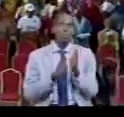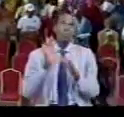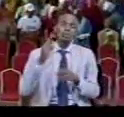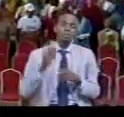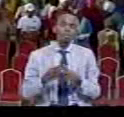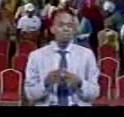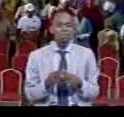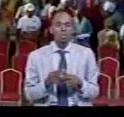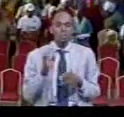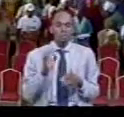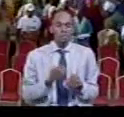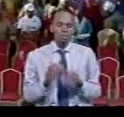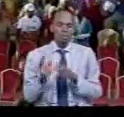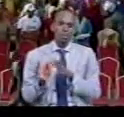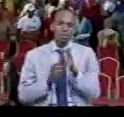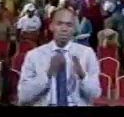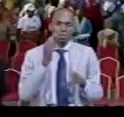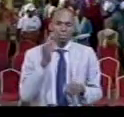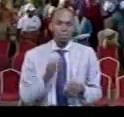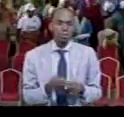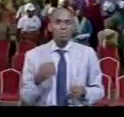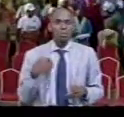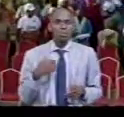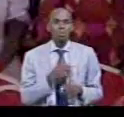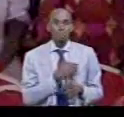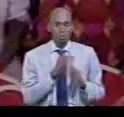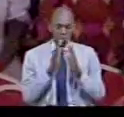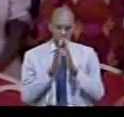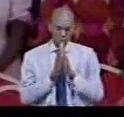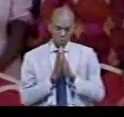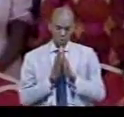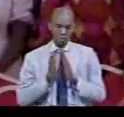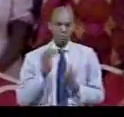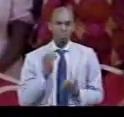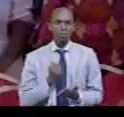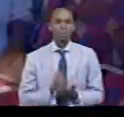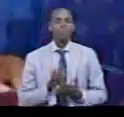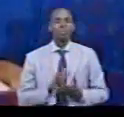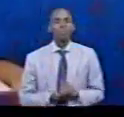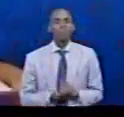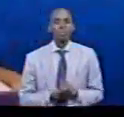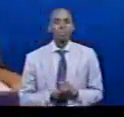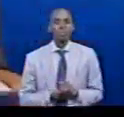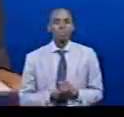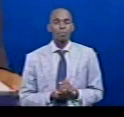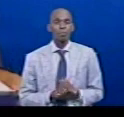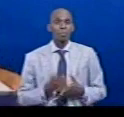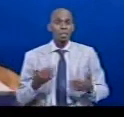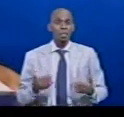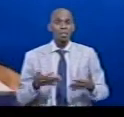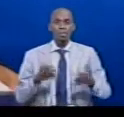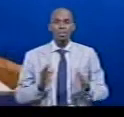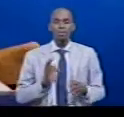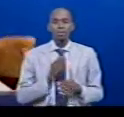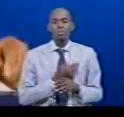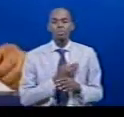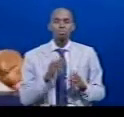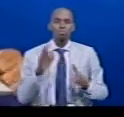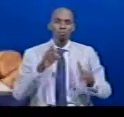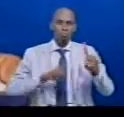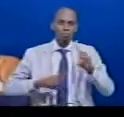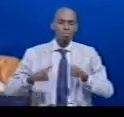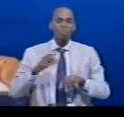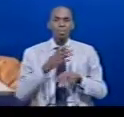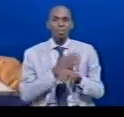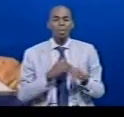In Jesus' name we prayed. Let us lift up our voice and praise the Lord for the man